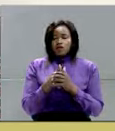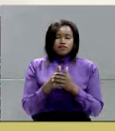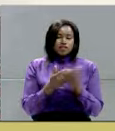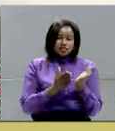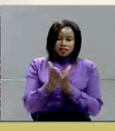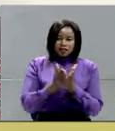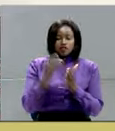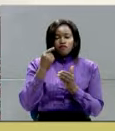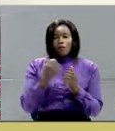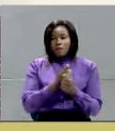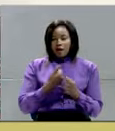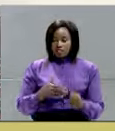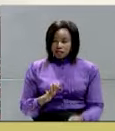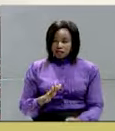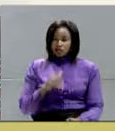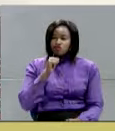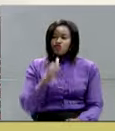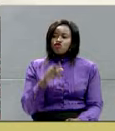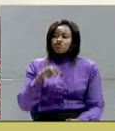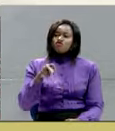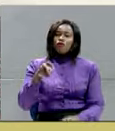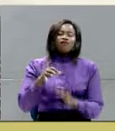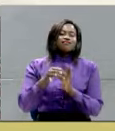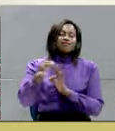that don't have to walk long distances.